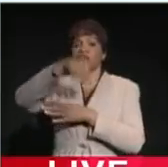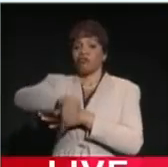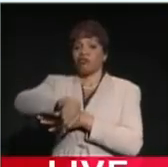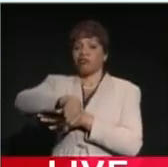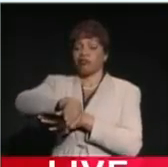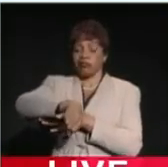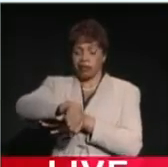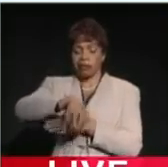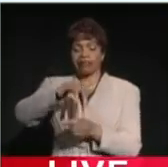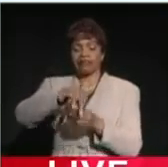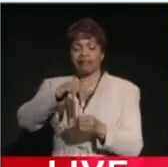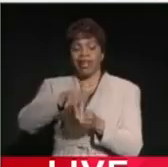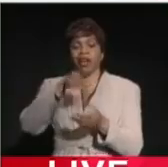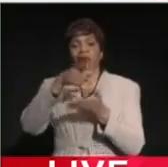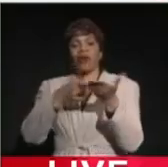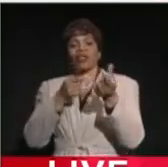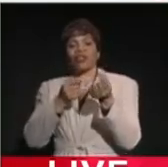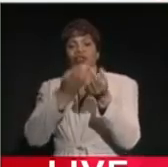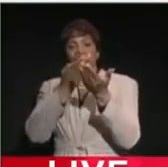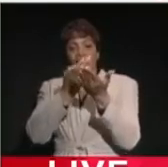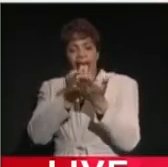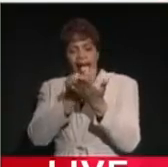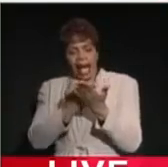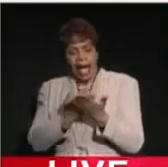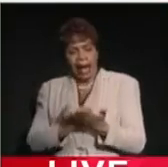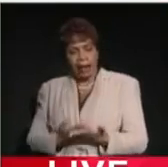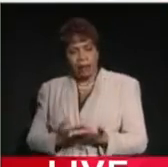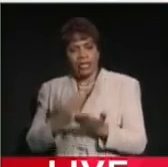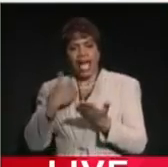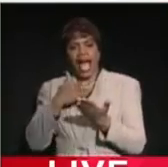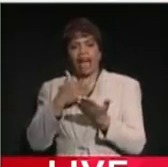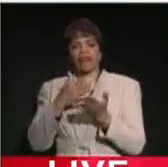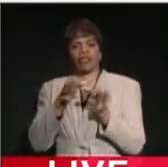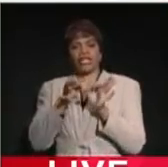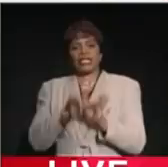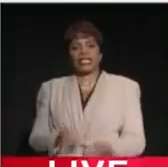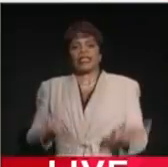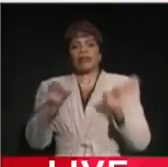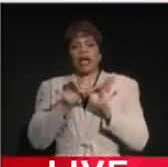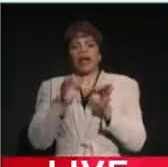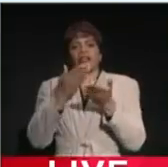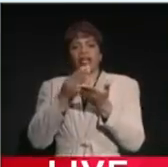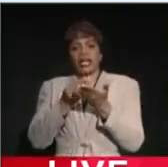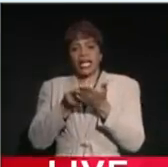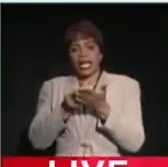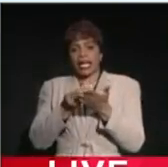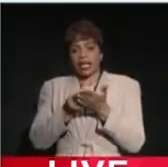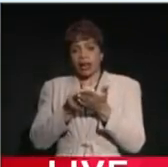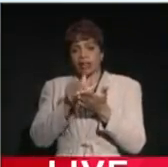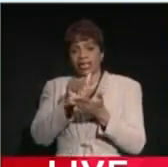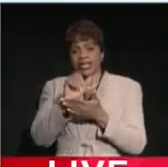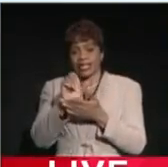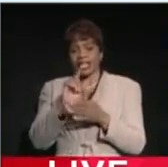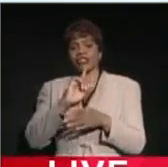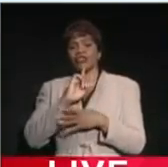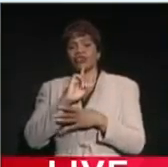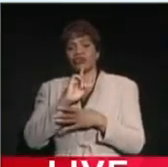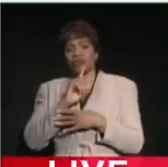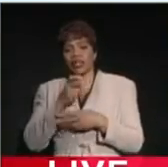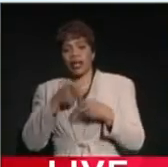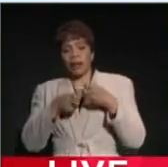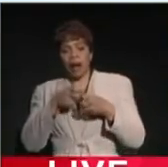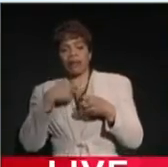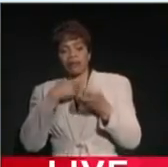elements where they would send a significant amount of income to Atlantic City. And that's a big basis upon which also that